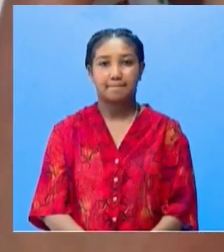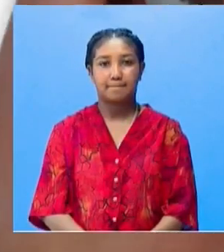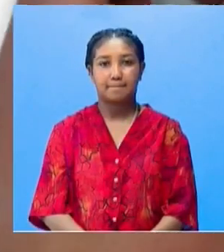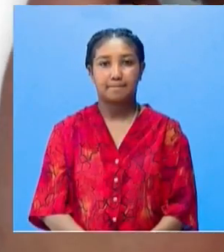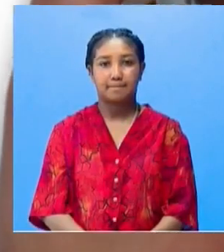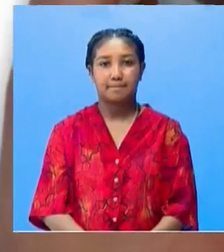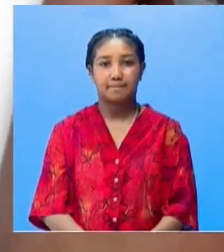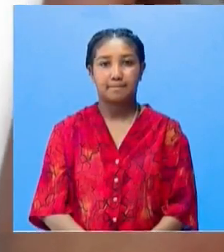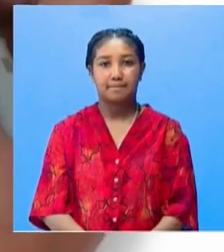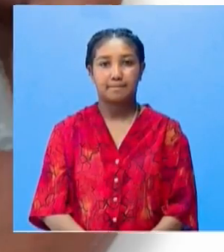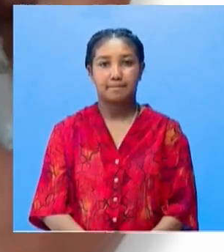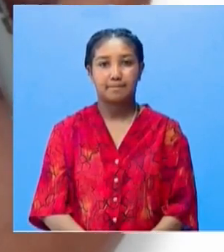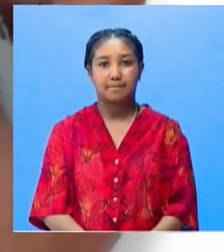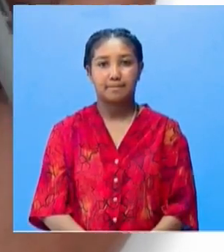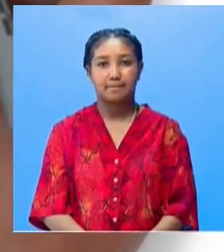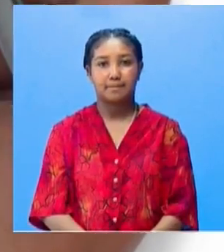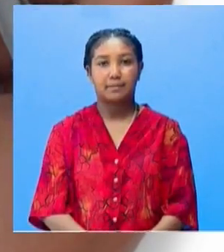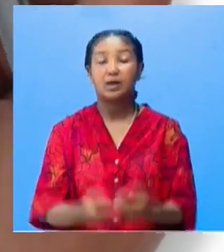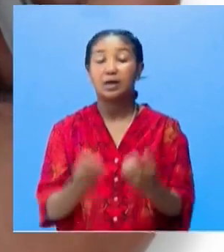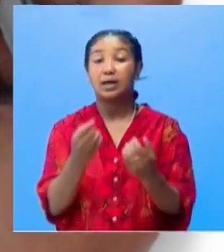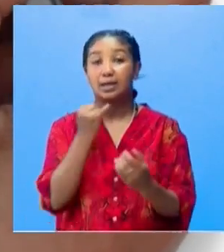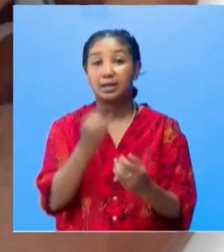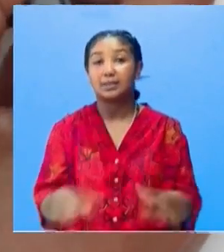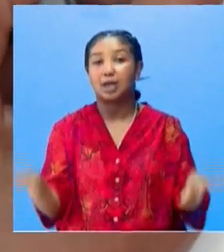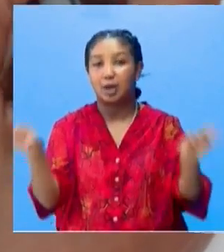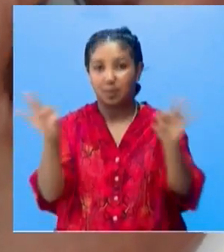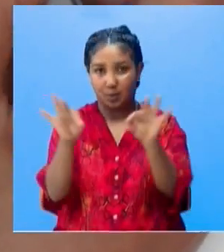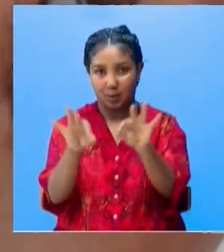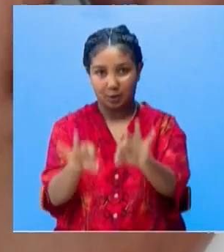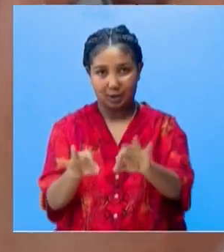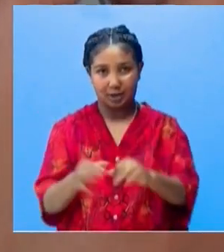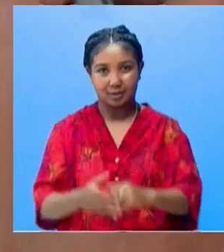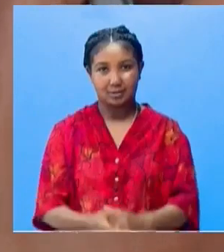it is important